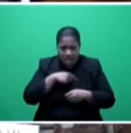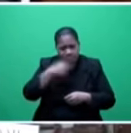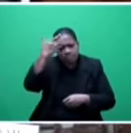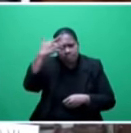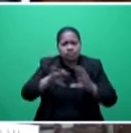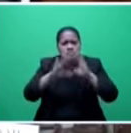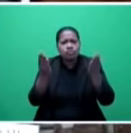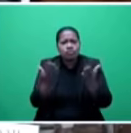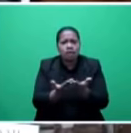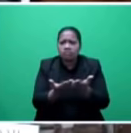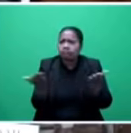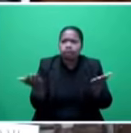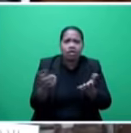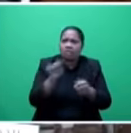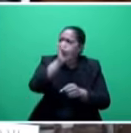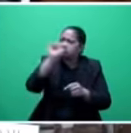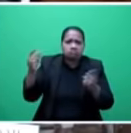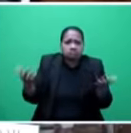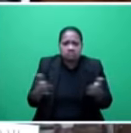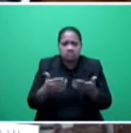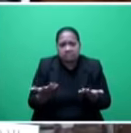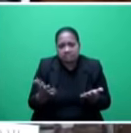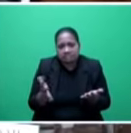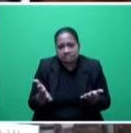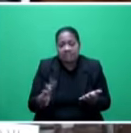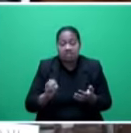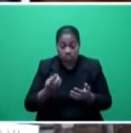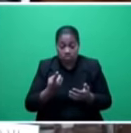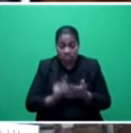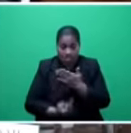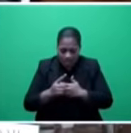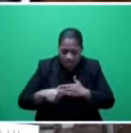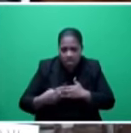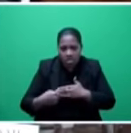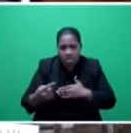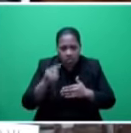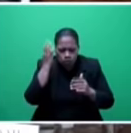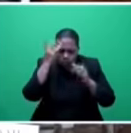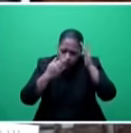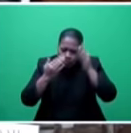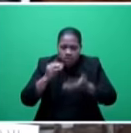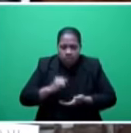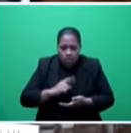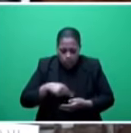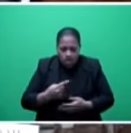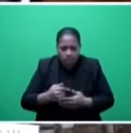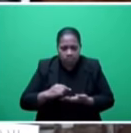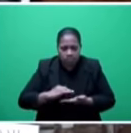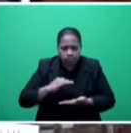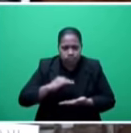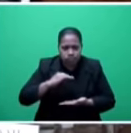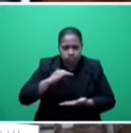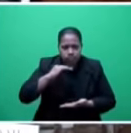now, and the uncertainty continues as the cases of infection increases around the world. Thousands of people are